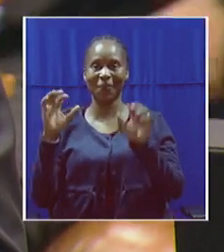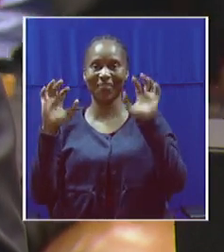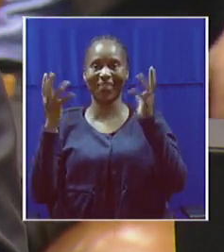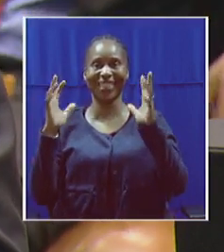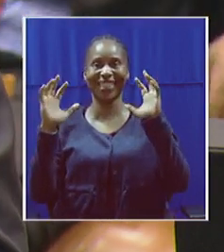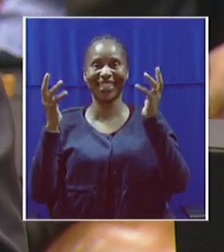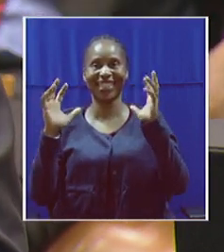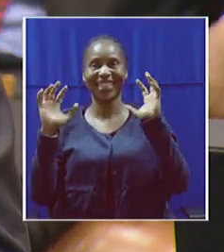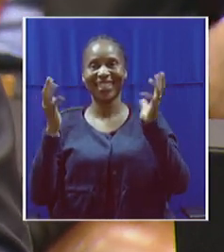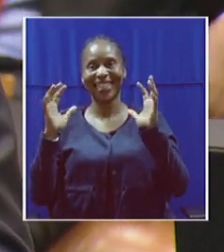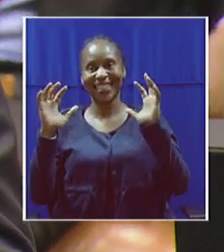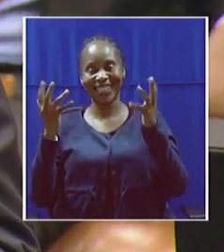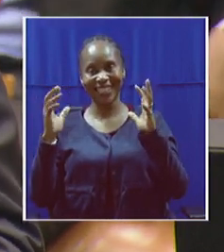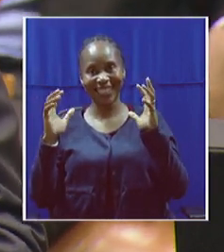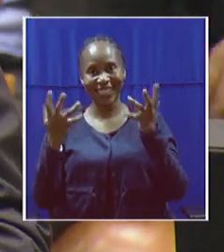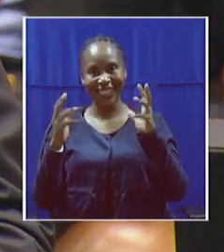cents